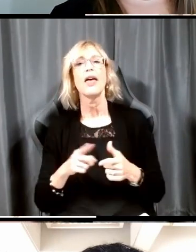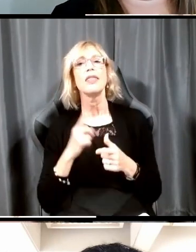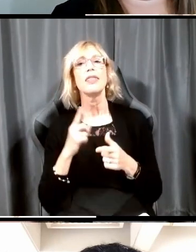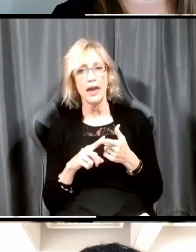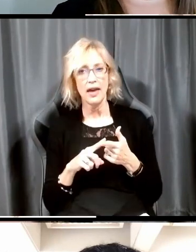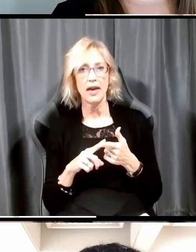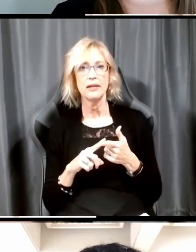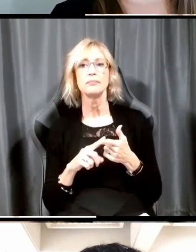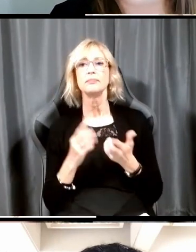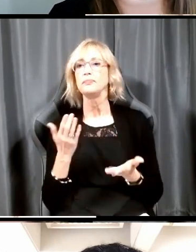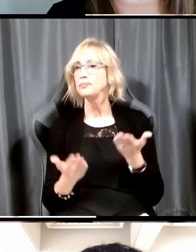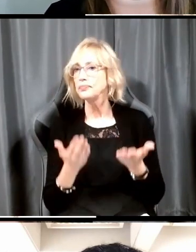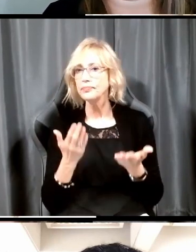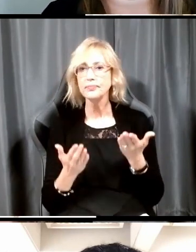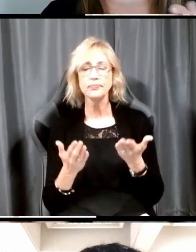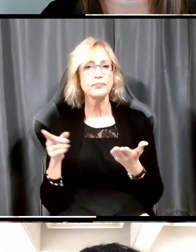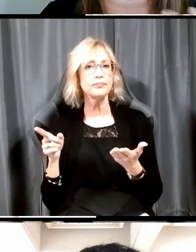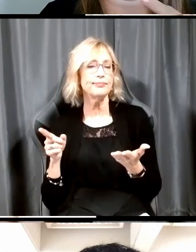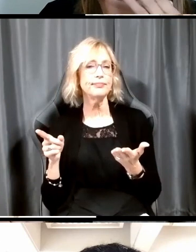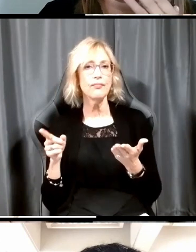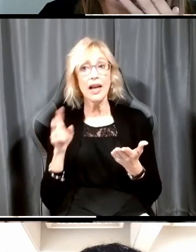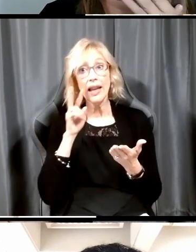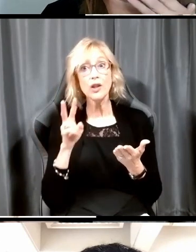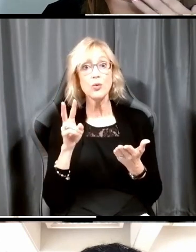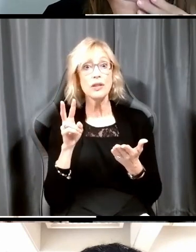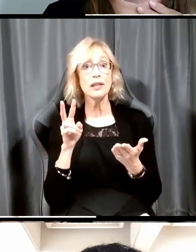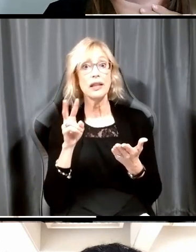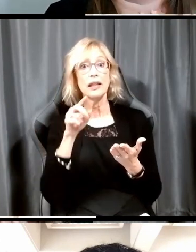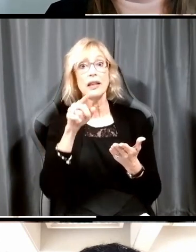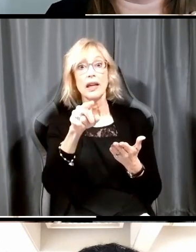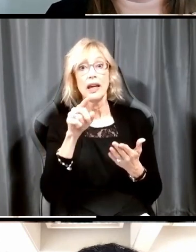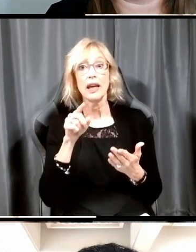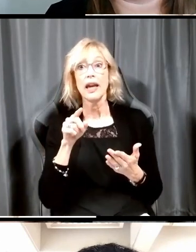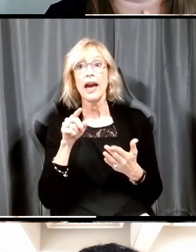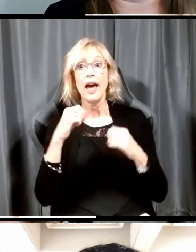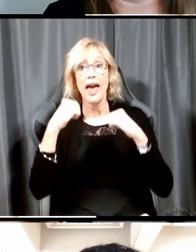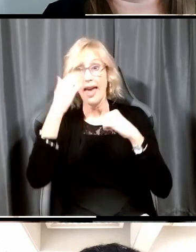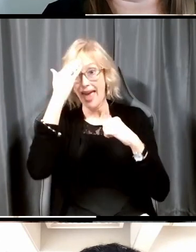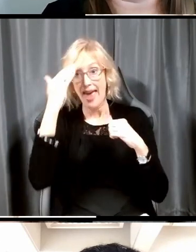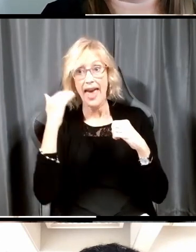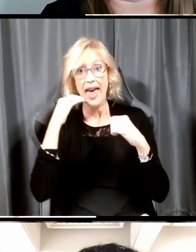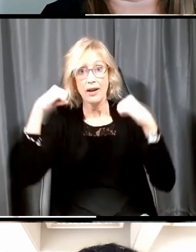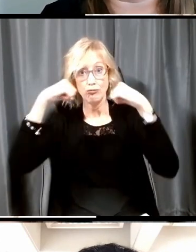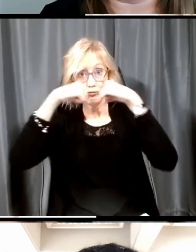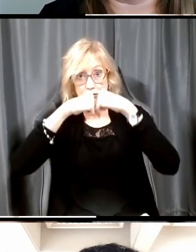it's, even maybe some like you see on the top where the child is coming head to head